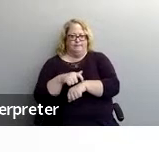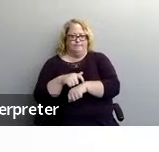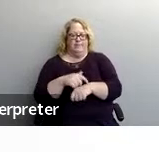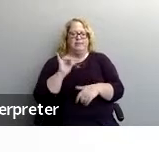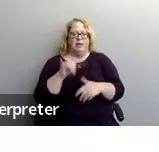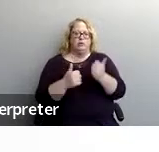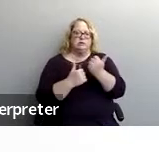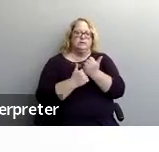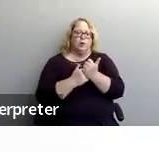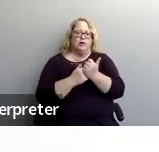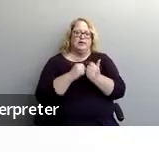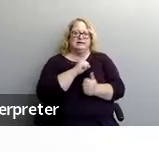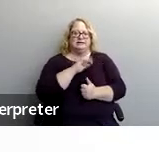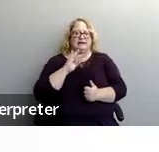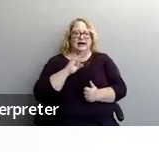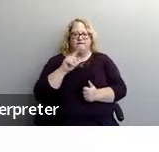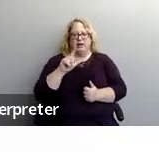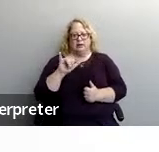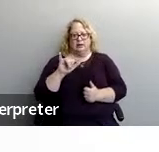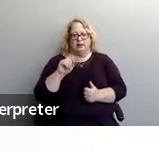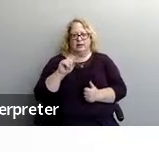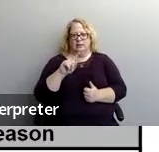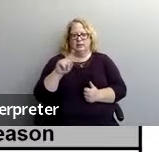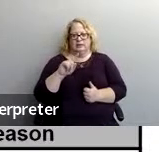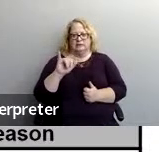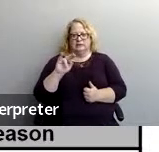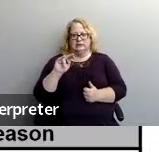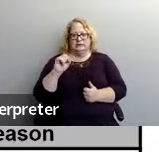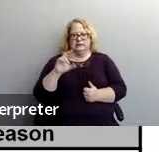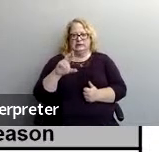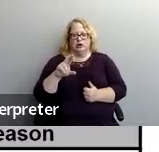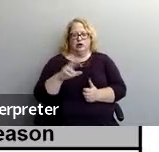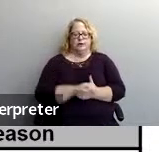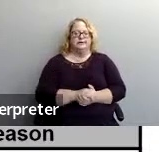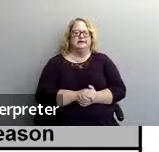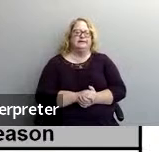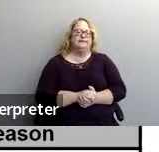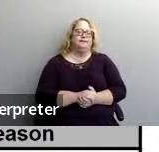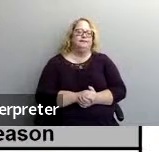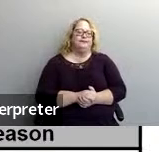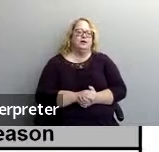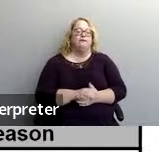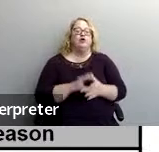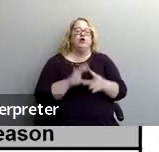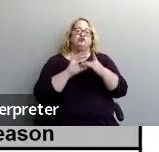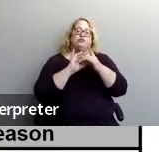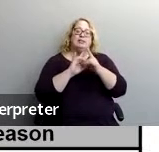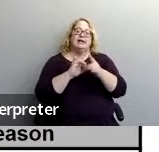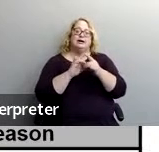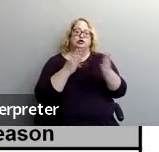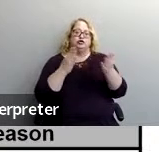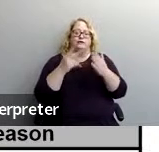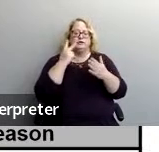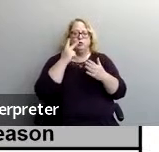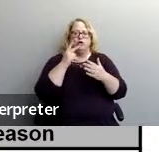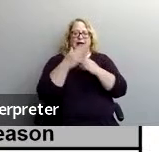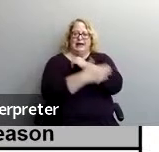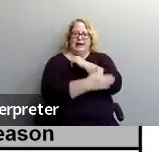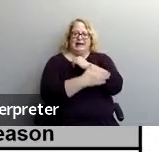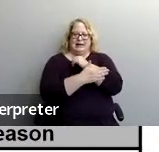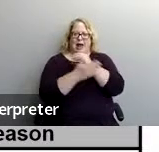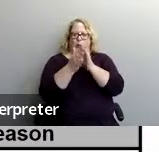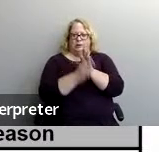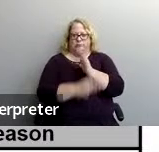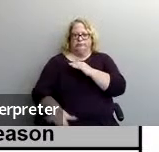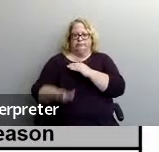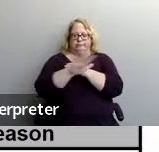That would support the staff at Litzinger. Next slide, please. For related service, and we're looking at it from a county-wide